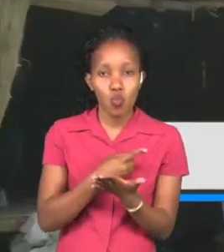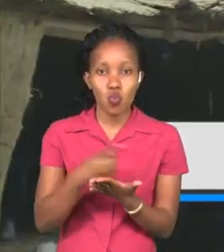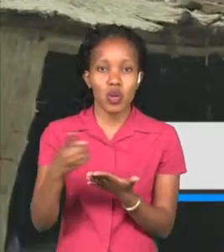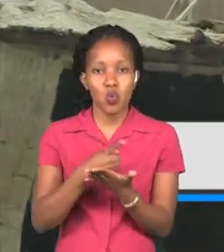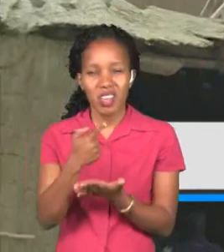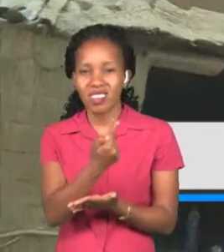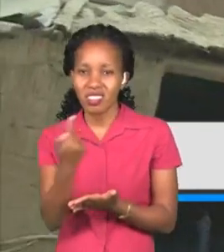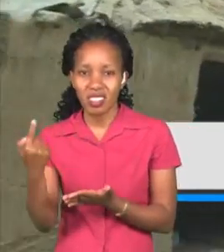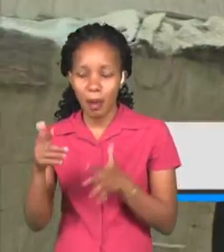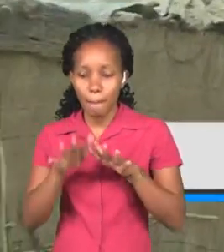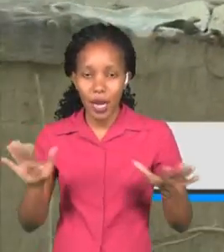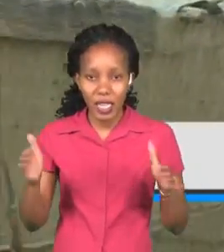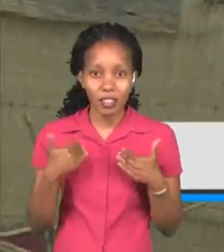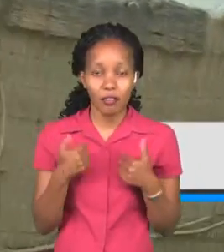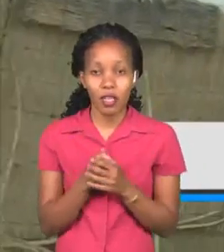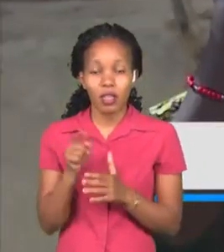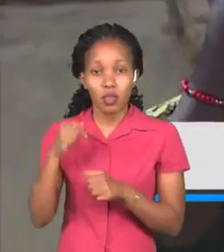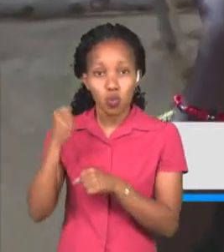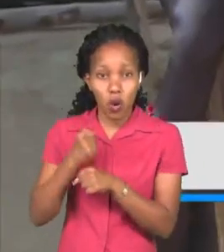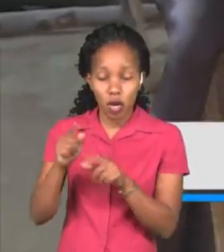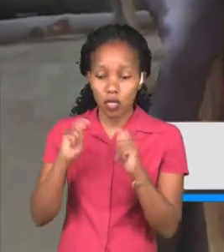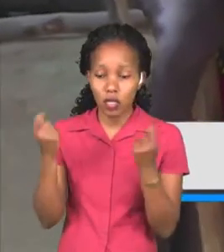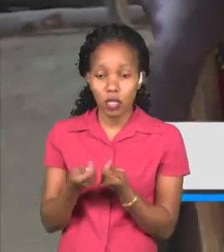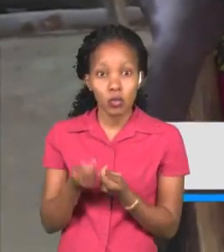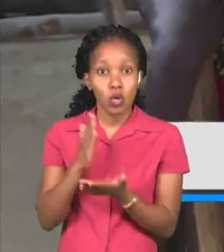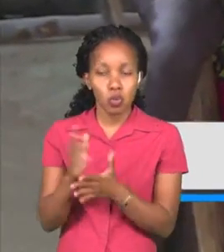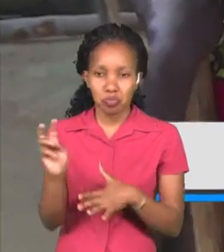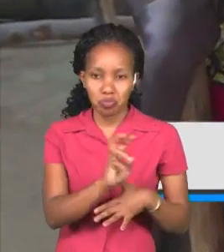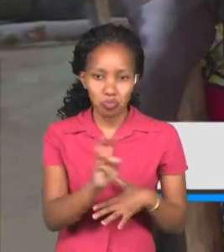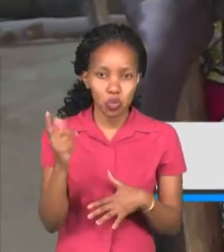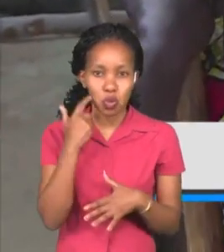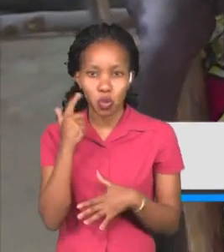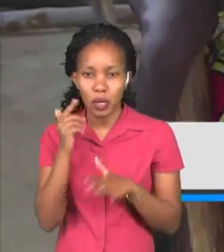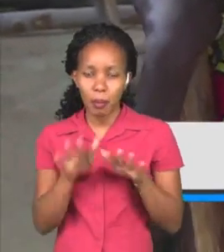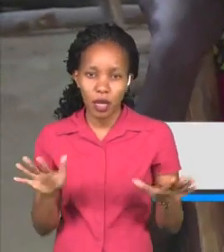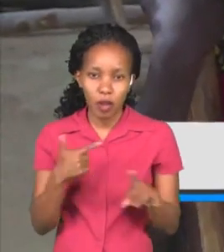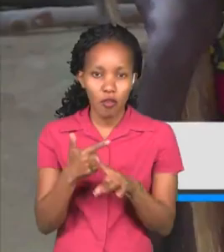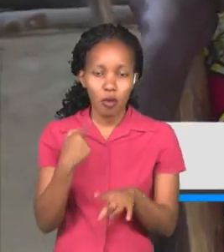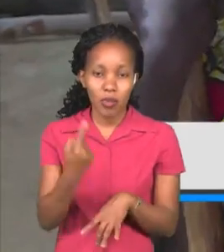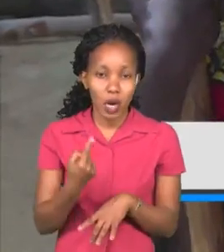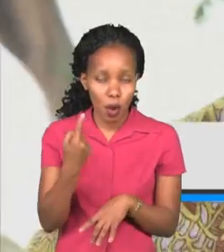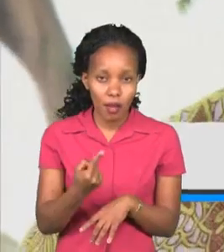market. Operation Barkhane's teams have been patrolling the shopping street since mid-January.